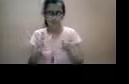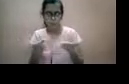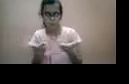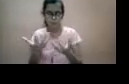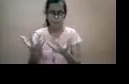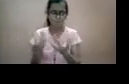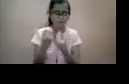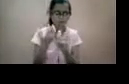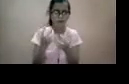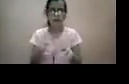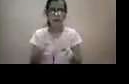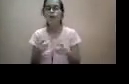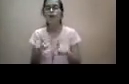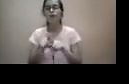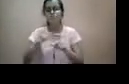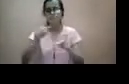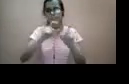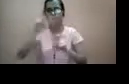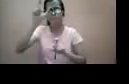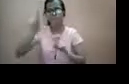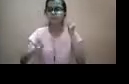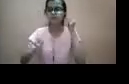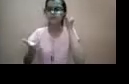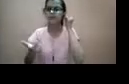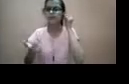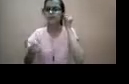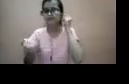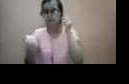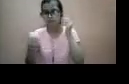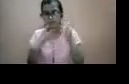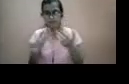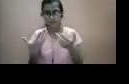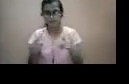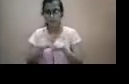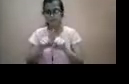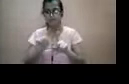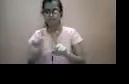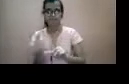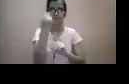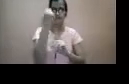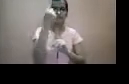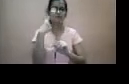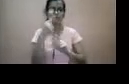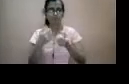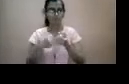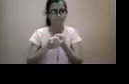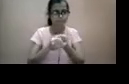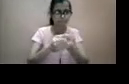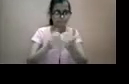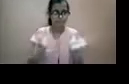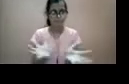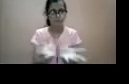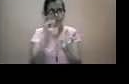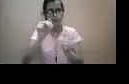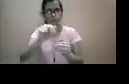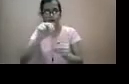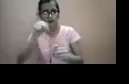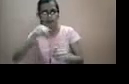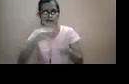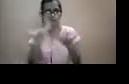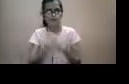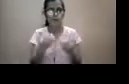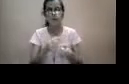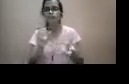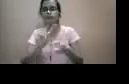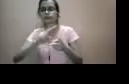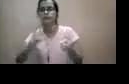The person who does care work poorly may give preference to her own interests and desires, even when detrimental to